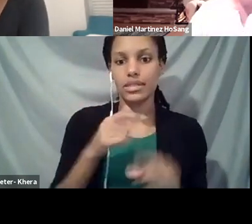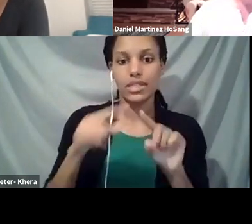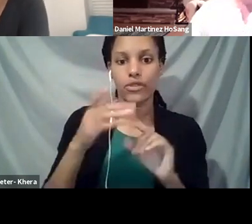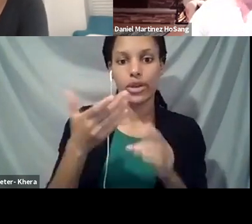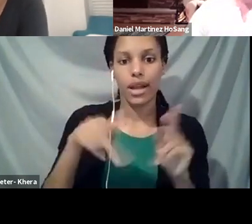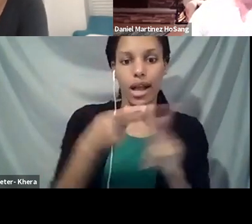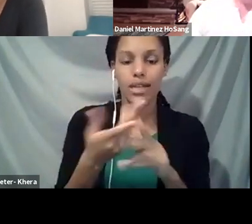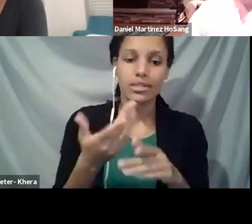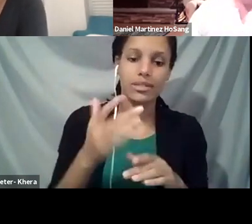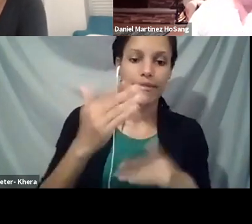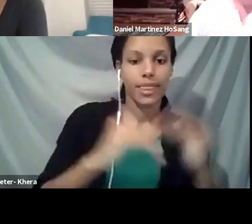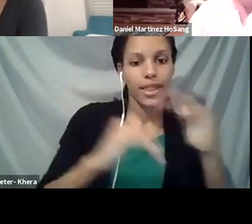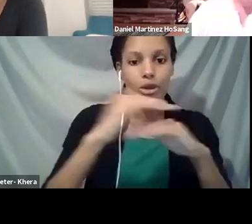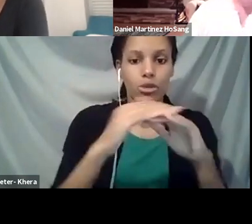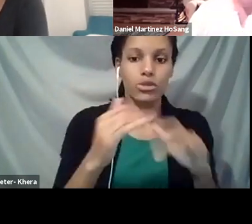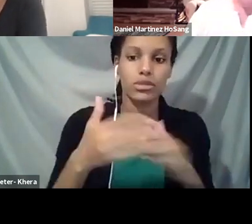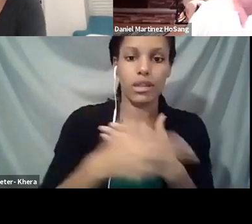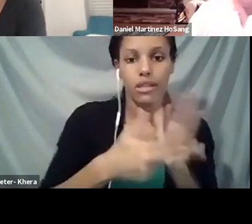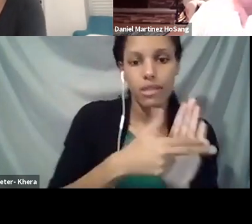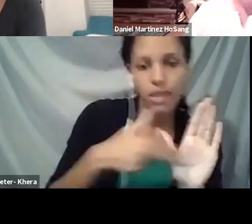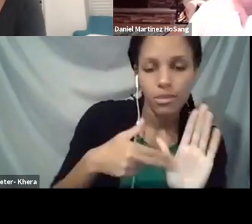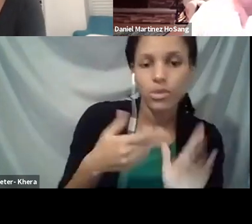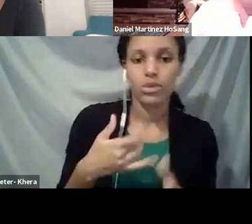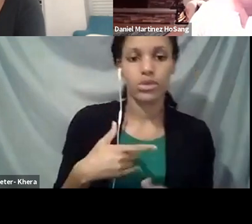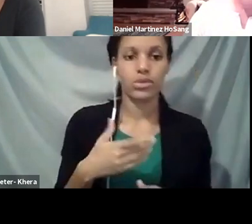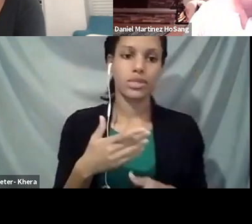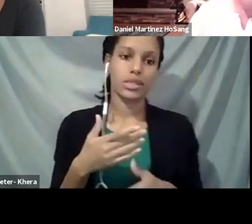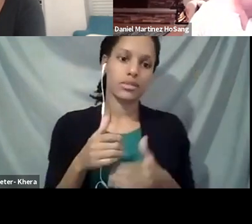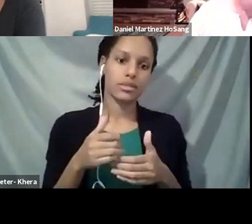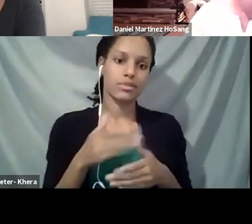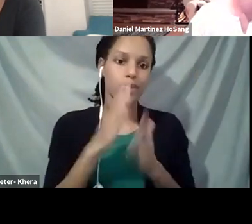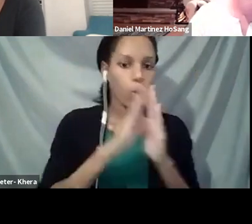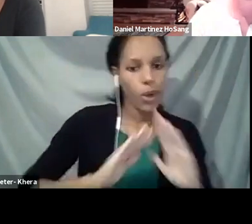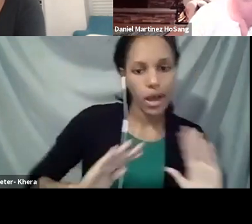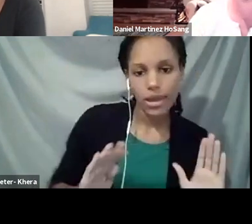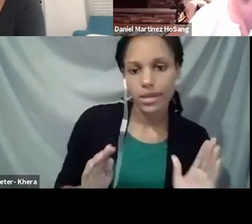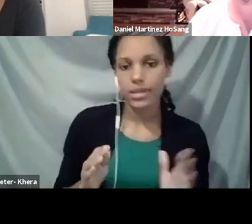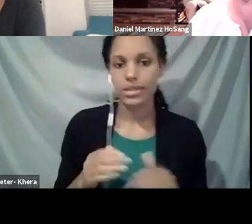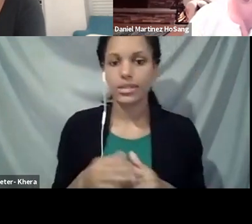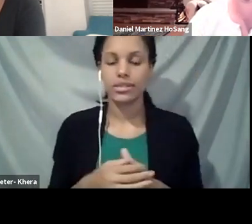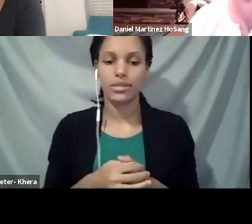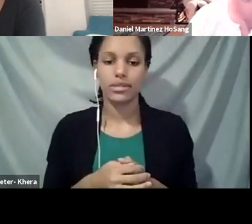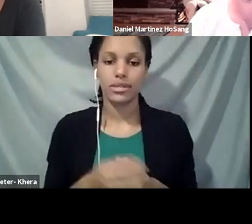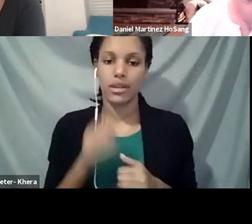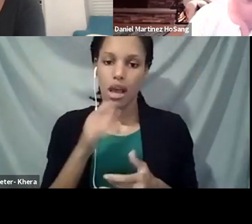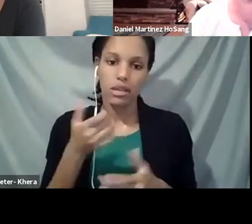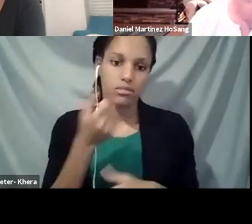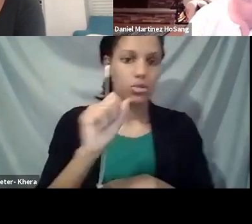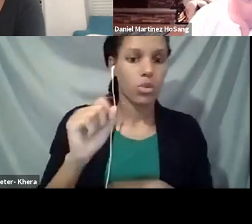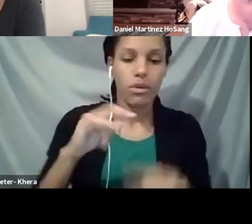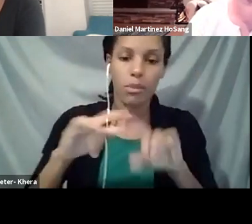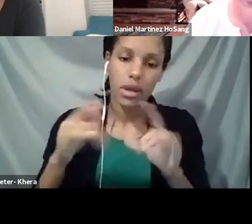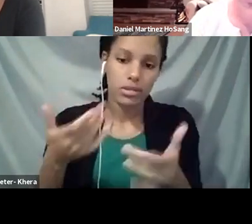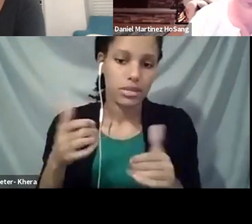But as Professor Wong mentioned, there is, I think, broad support in the Asian American community for affirmative action,